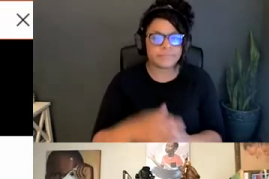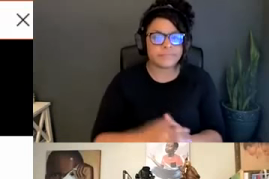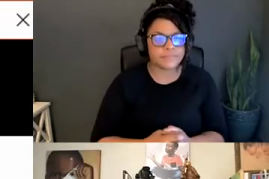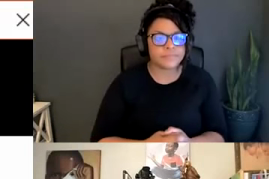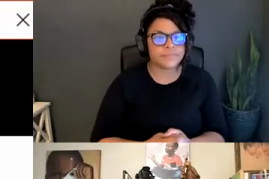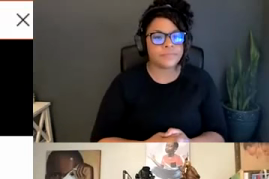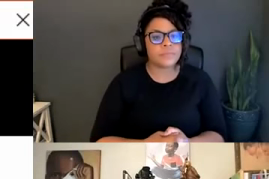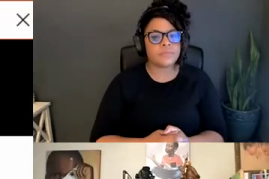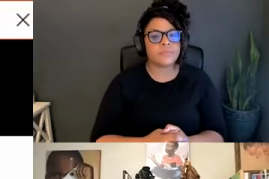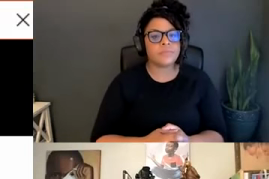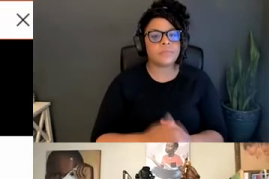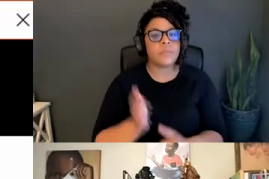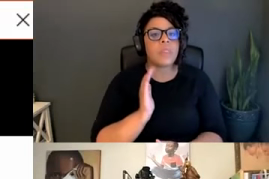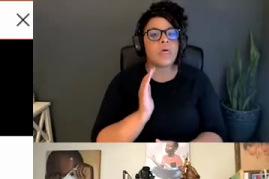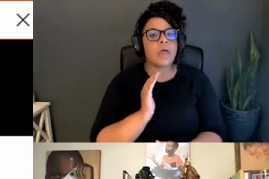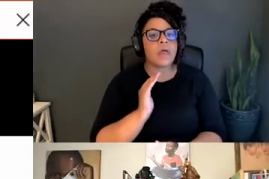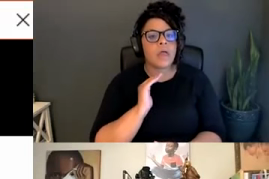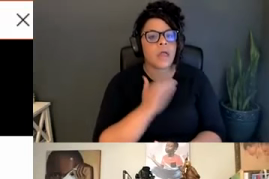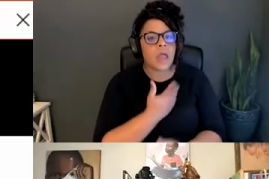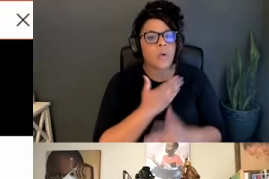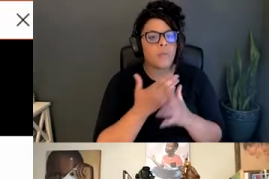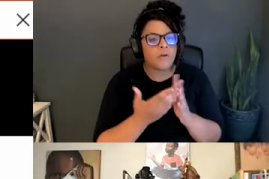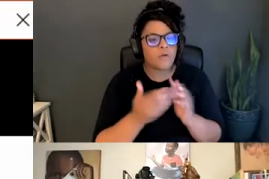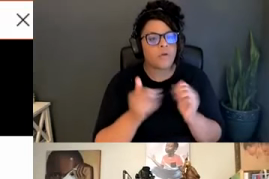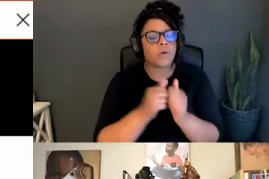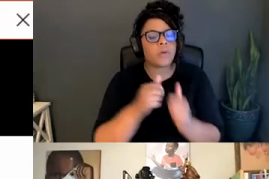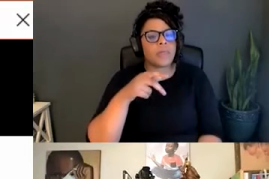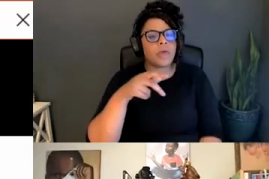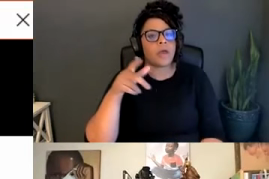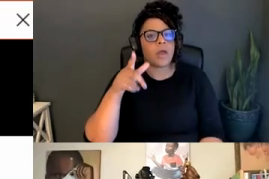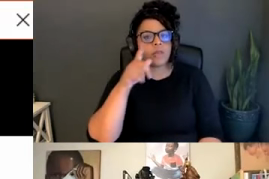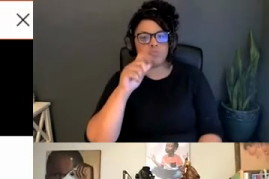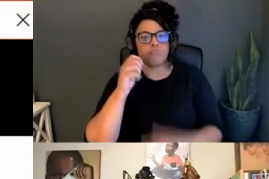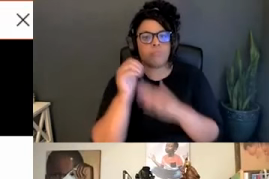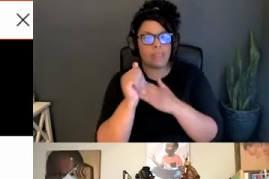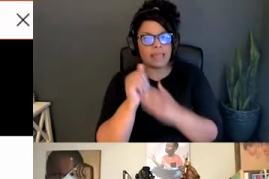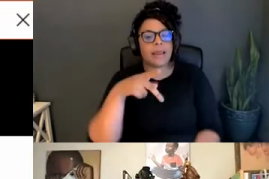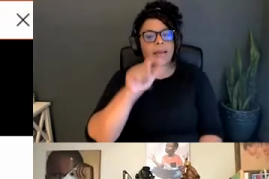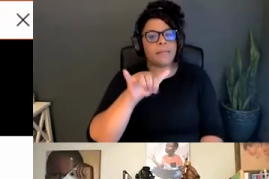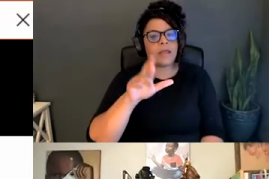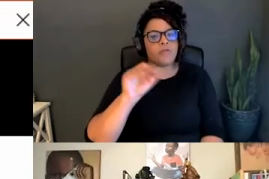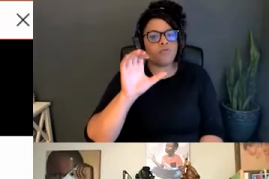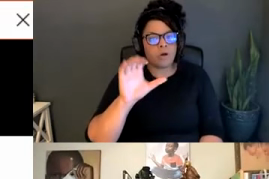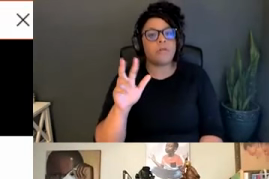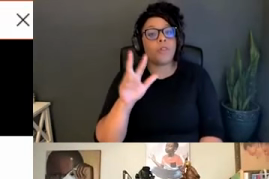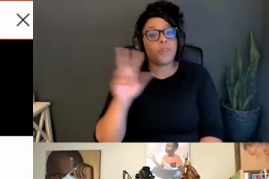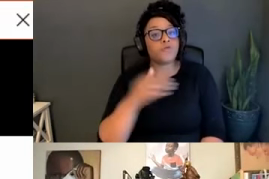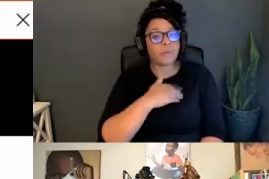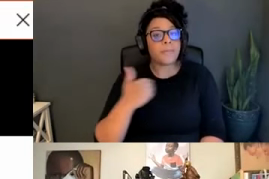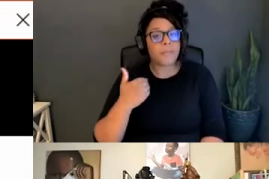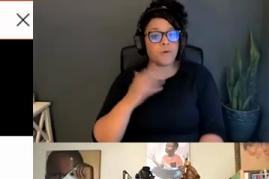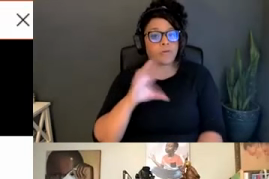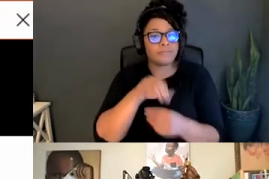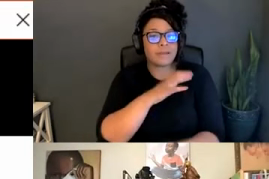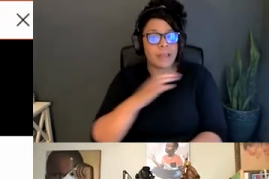Our portfolio around play is led by our PlayROCs Advocacy Committee, which is a 32-member committee predominantly